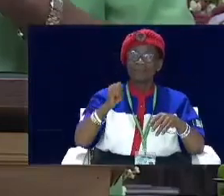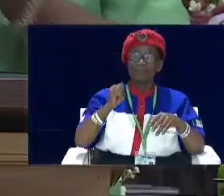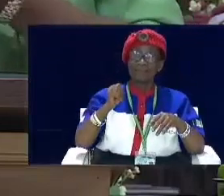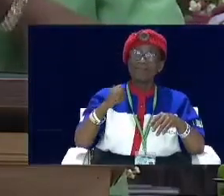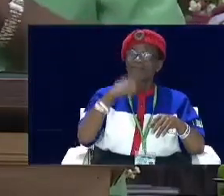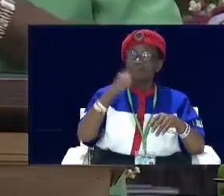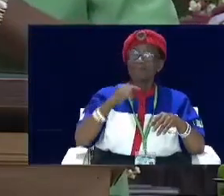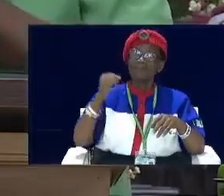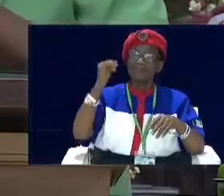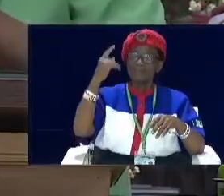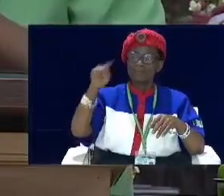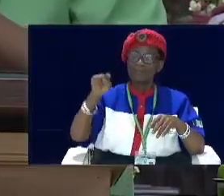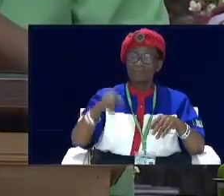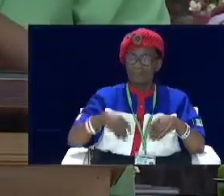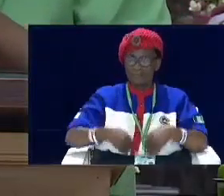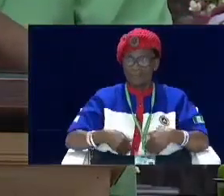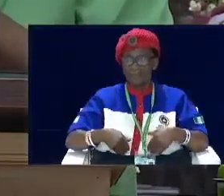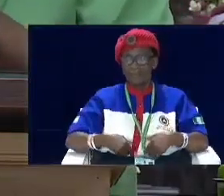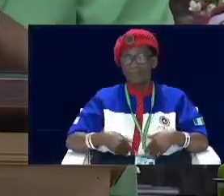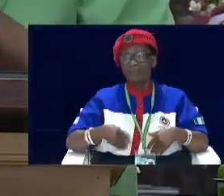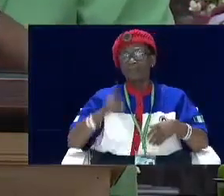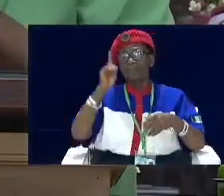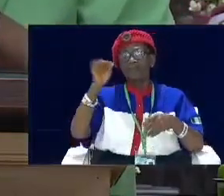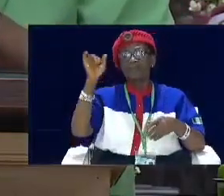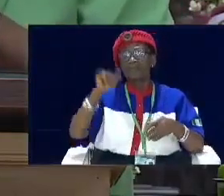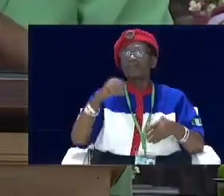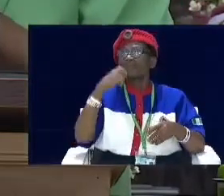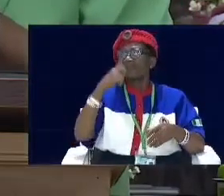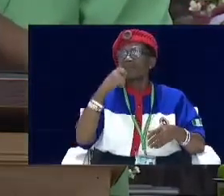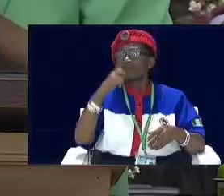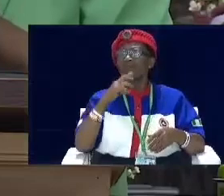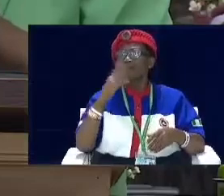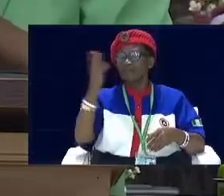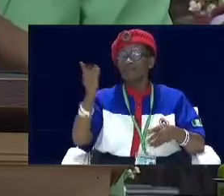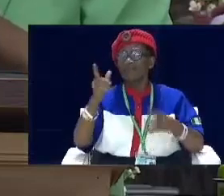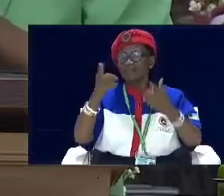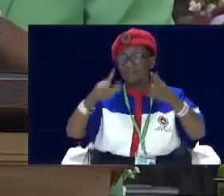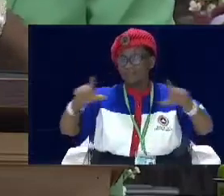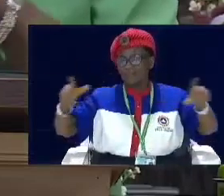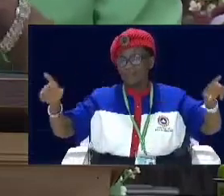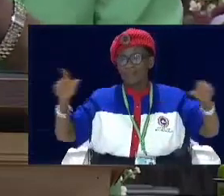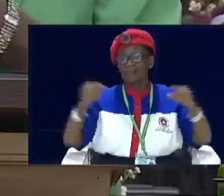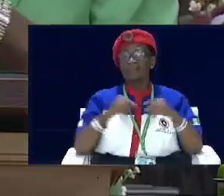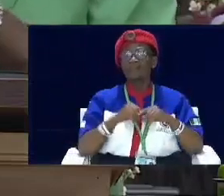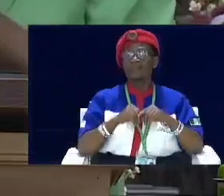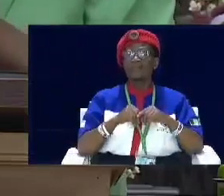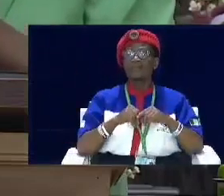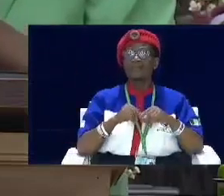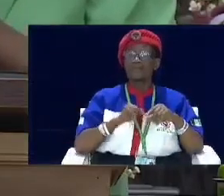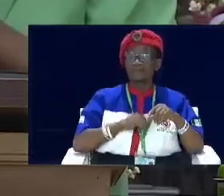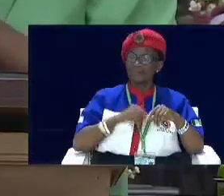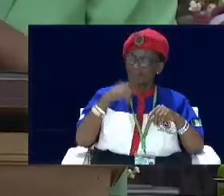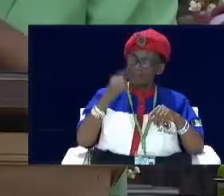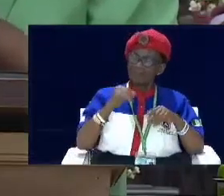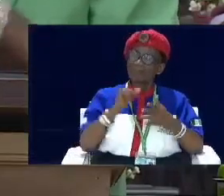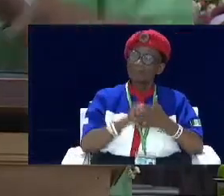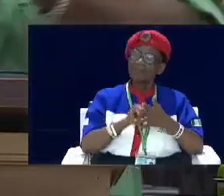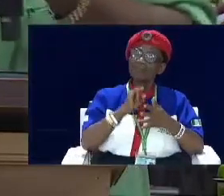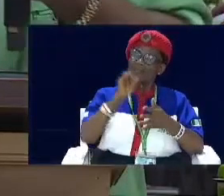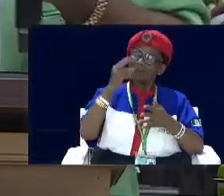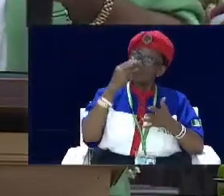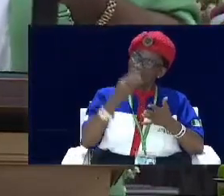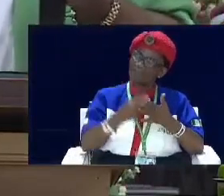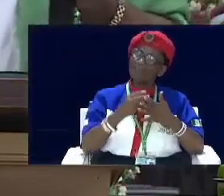their language. Àwọn ìjọ tuntun ìgbàlódé yìí, wọ́n sọ èdè tí wọ́n. I said, that's good. Ìyẹn náà dà, mo sọ fún